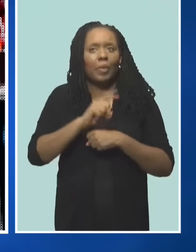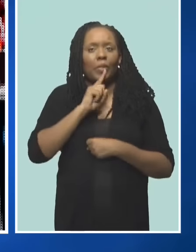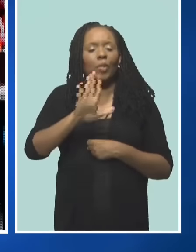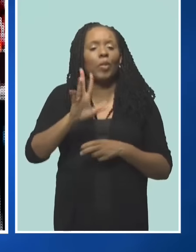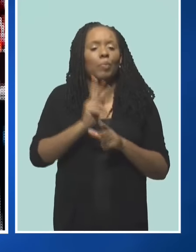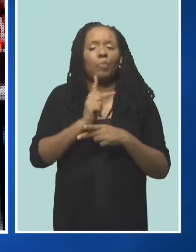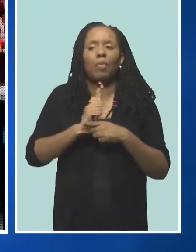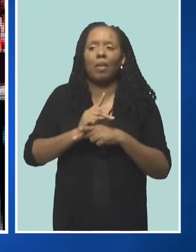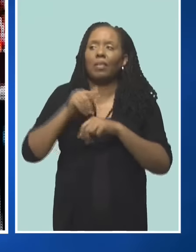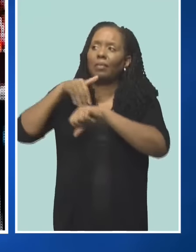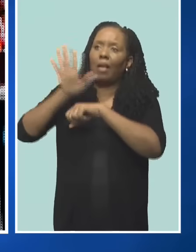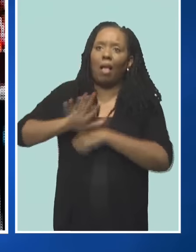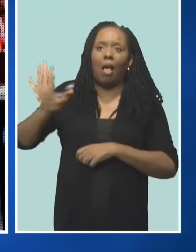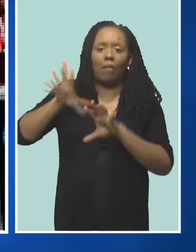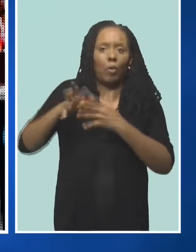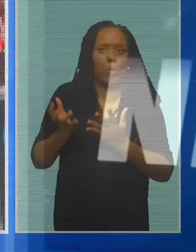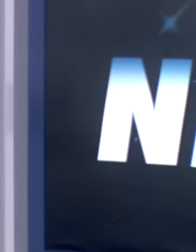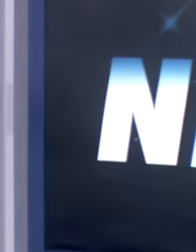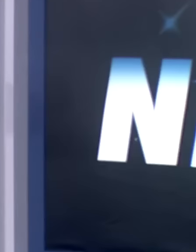products reach consumers worldwide.